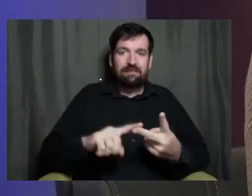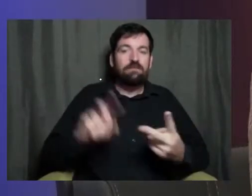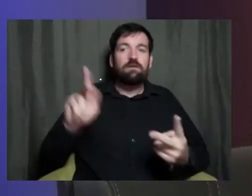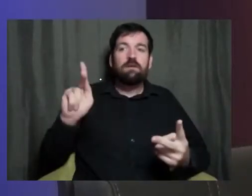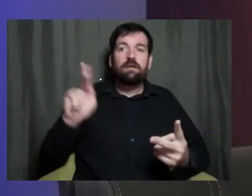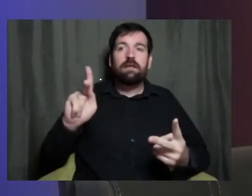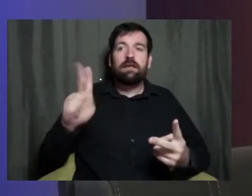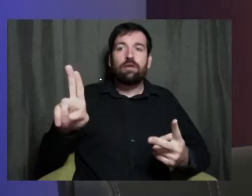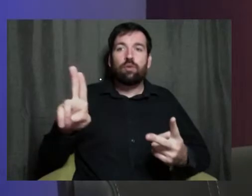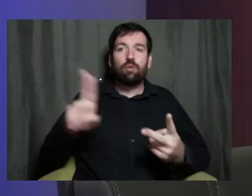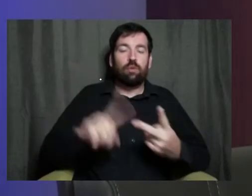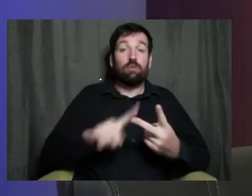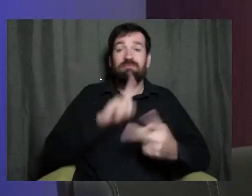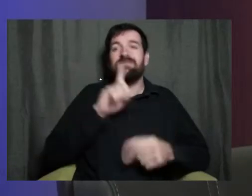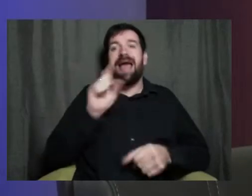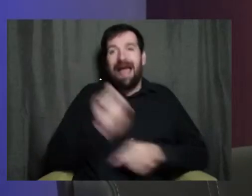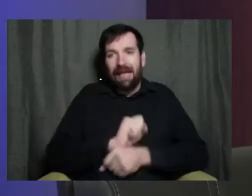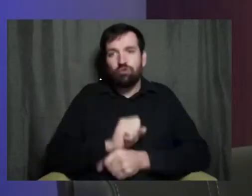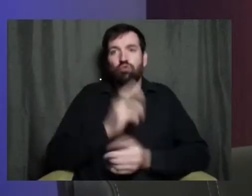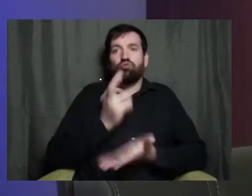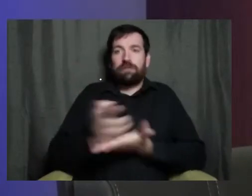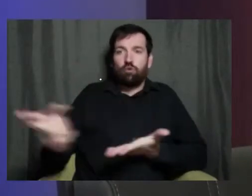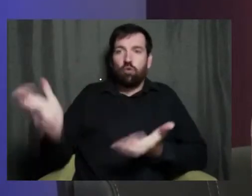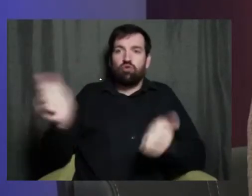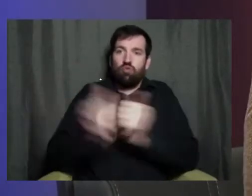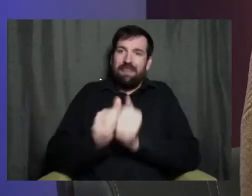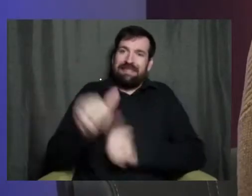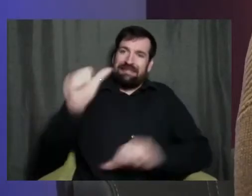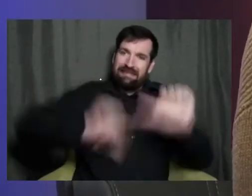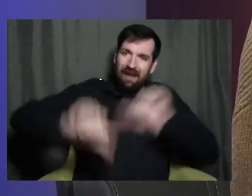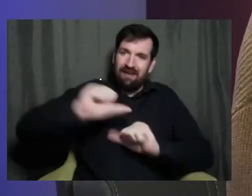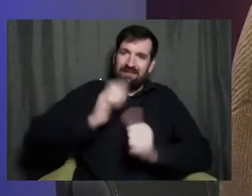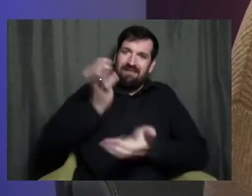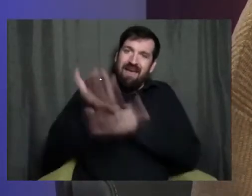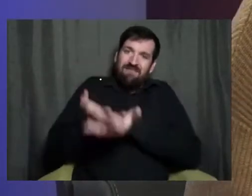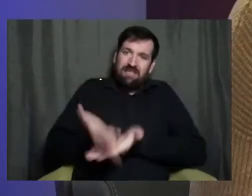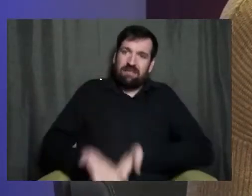Let's go to actual resources that have the science and evidence behind them versus